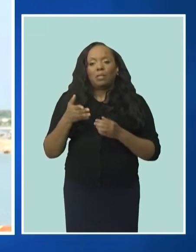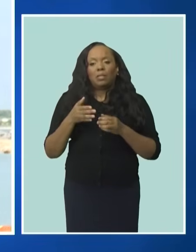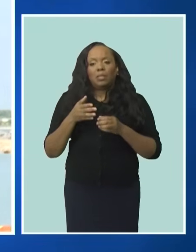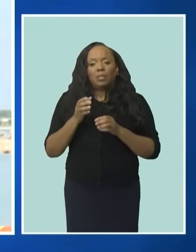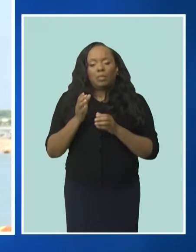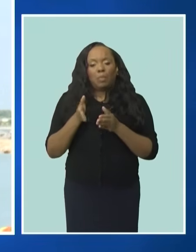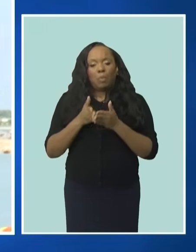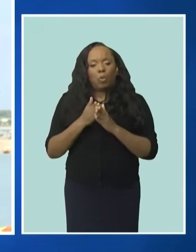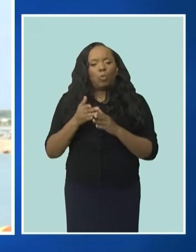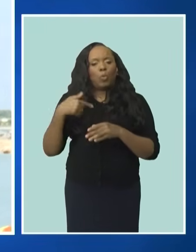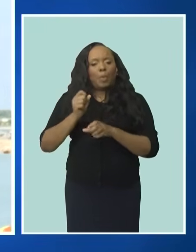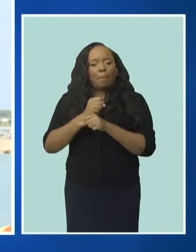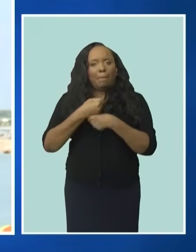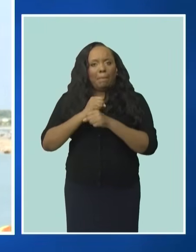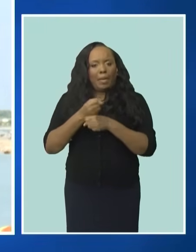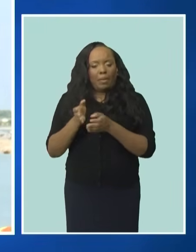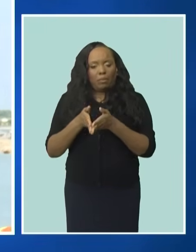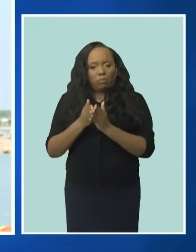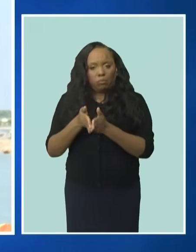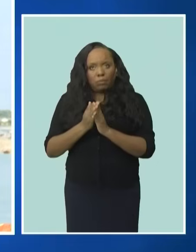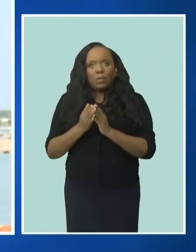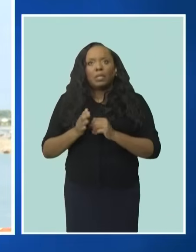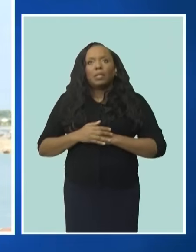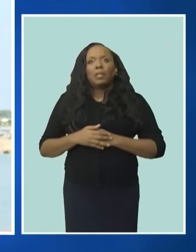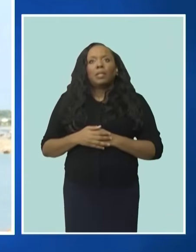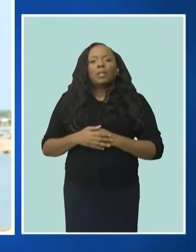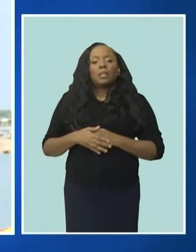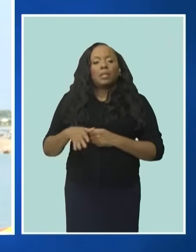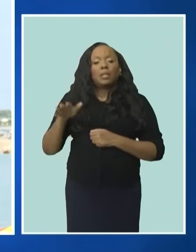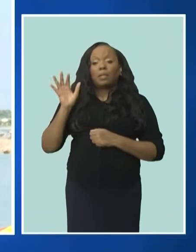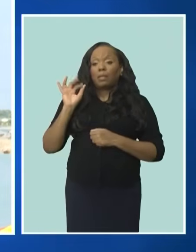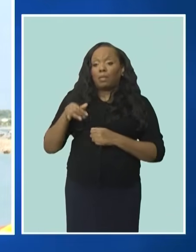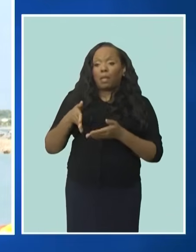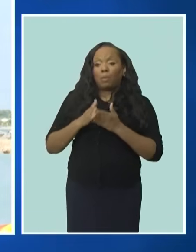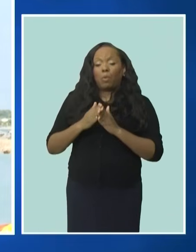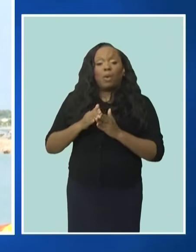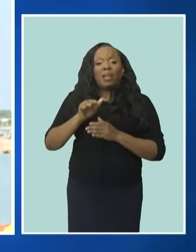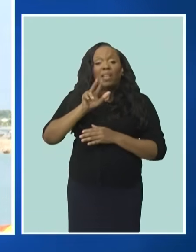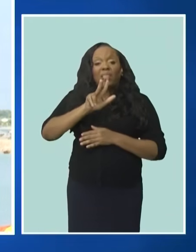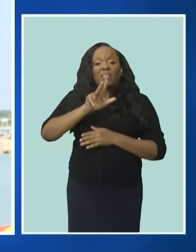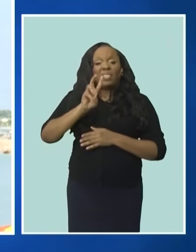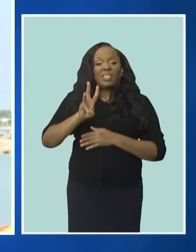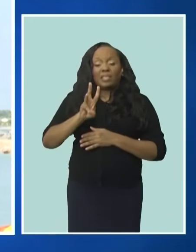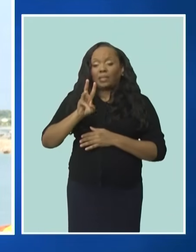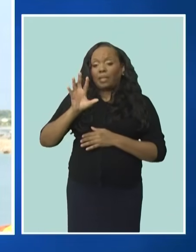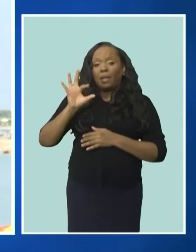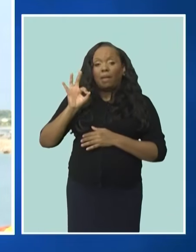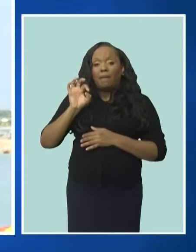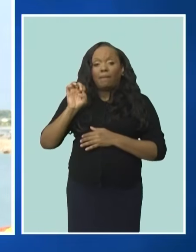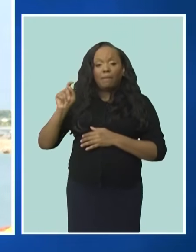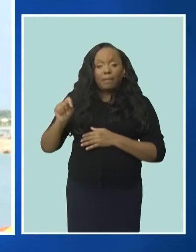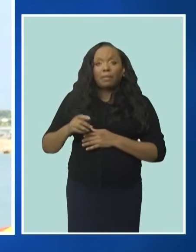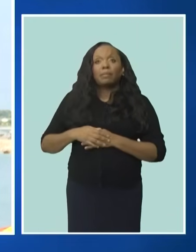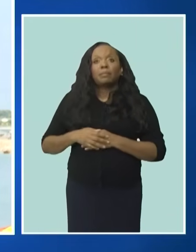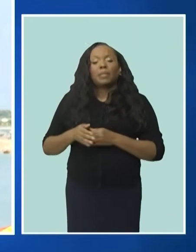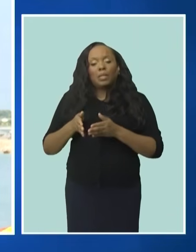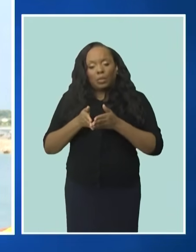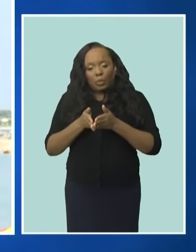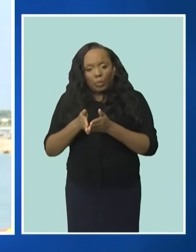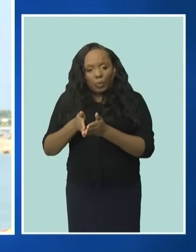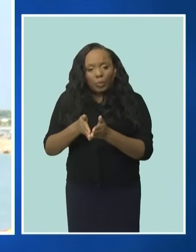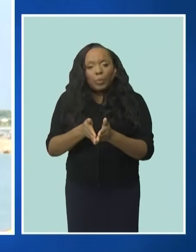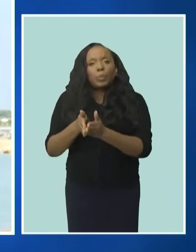And this vessel, called Cleaveston, a 36-foot boat, was successfully launched. The sea trial was